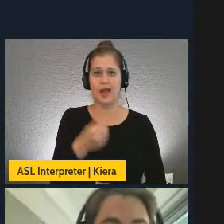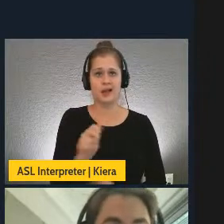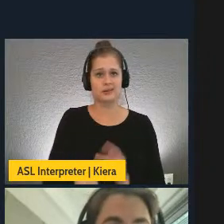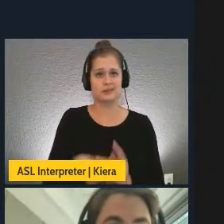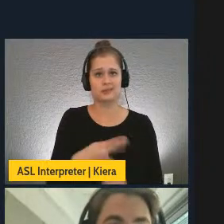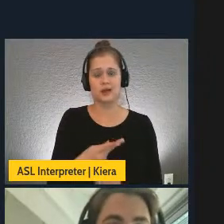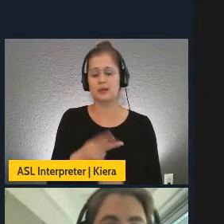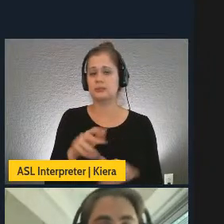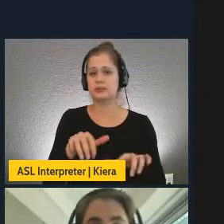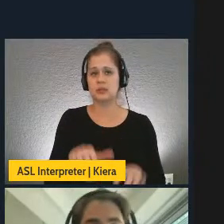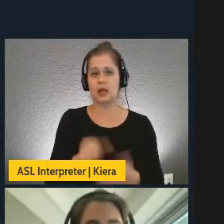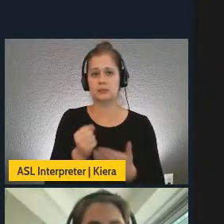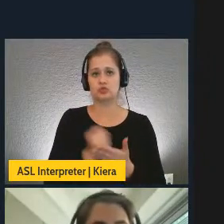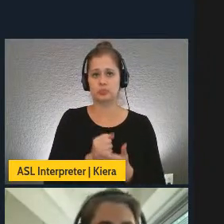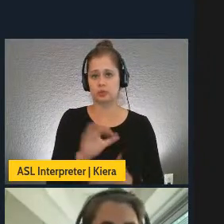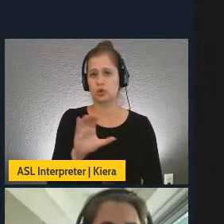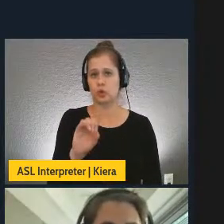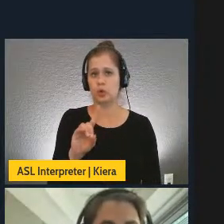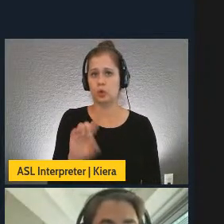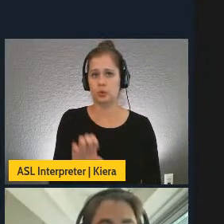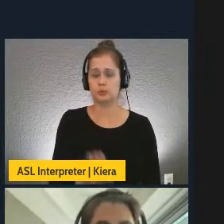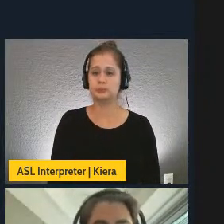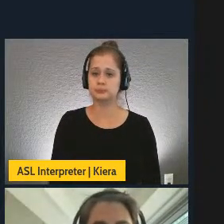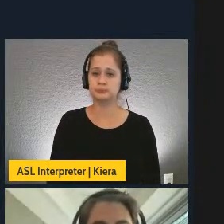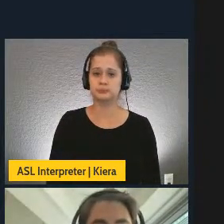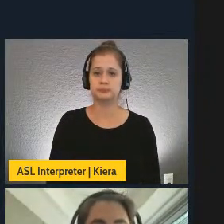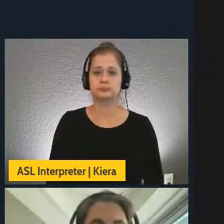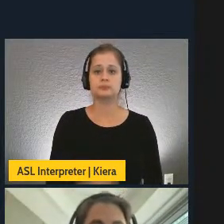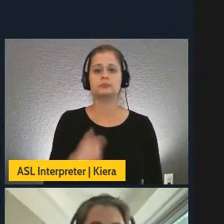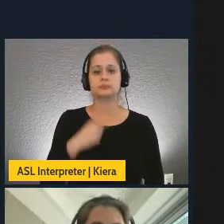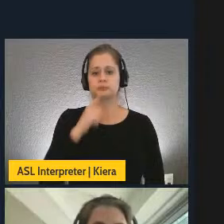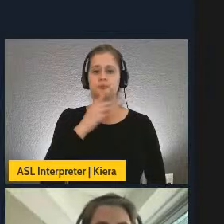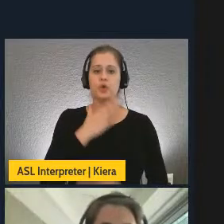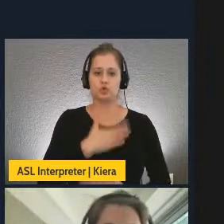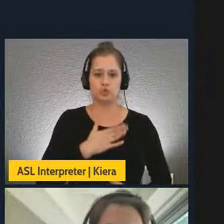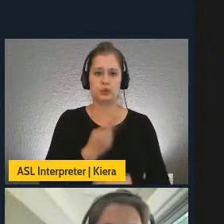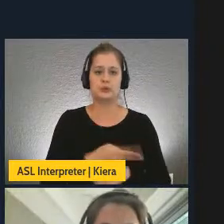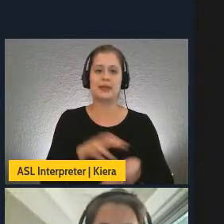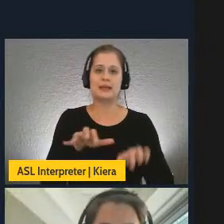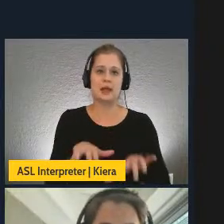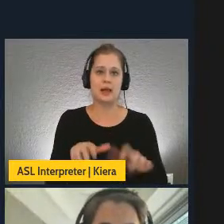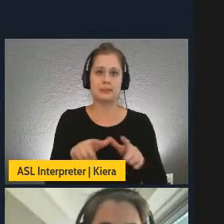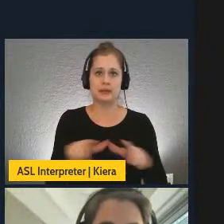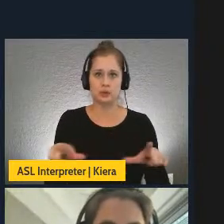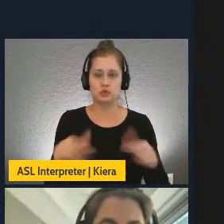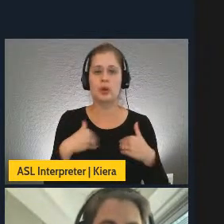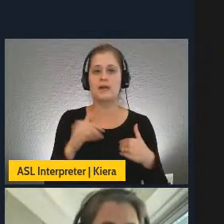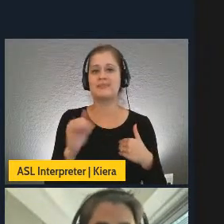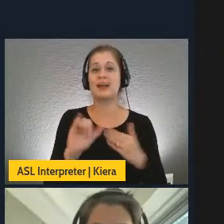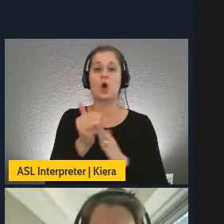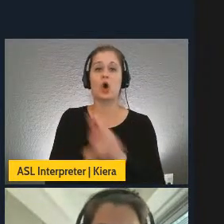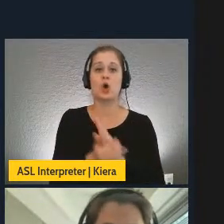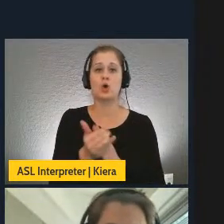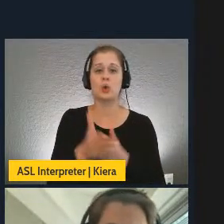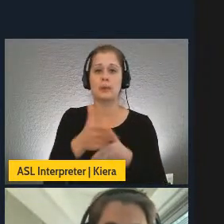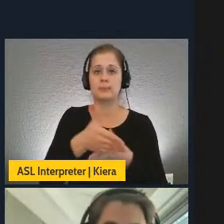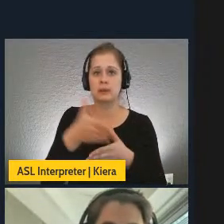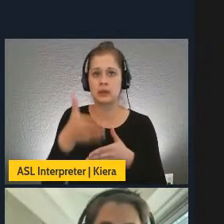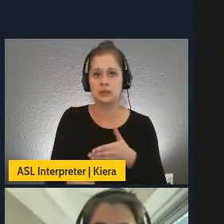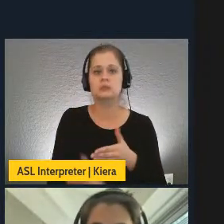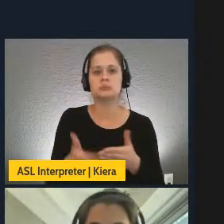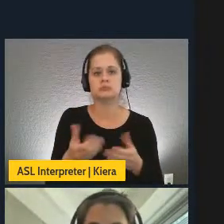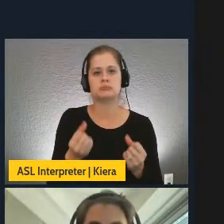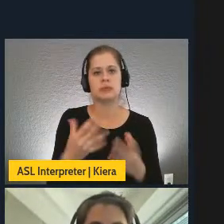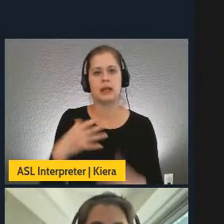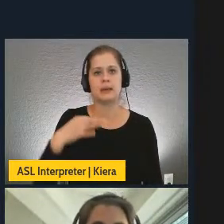code. As I said, I quite like using a typed language. Gives you things like autocomplete and that sort of thing. But there's a whole lot of benefits to